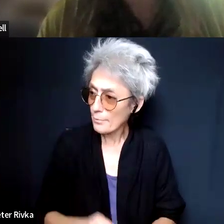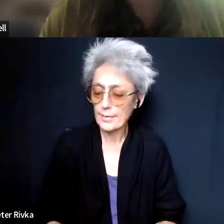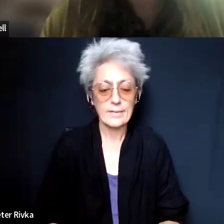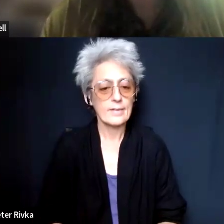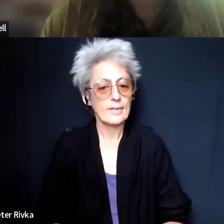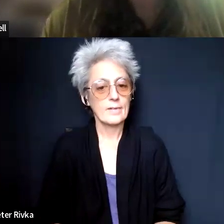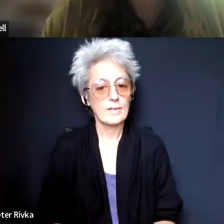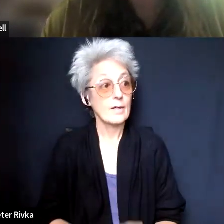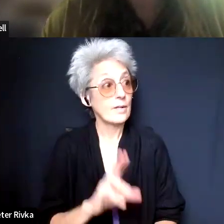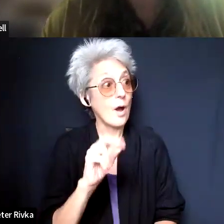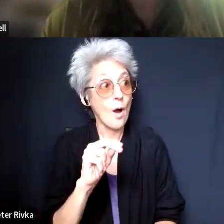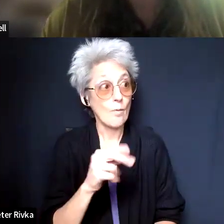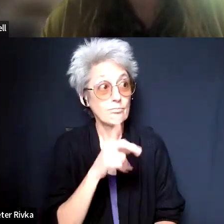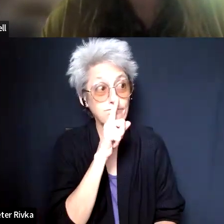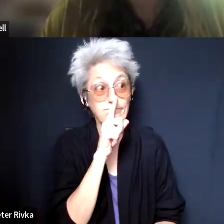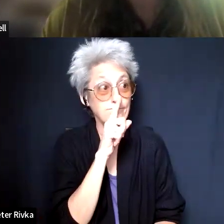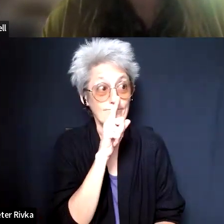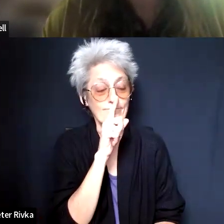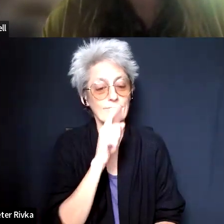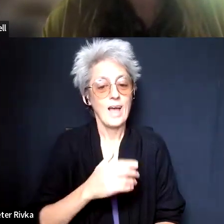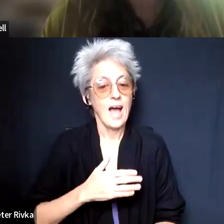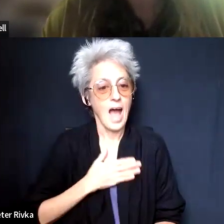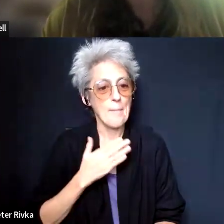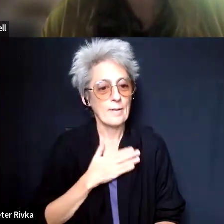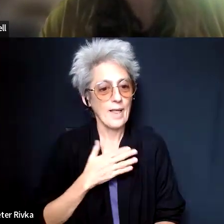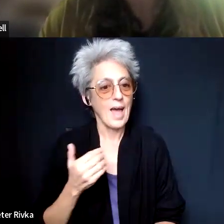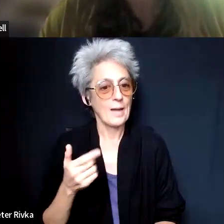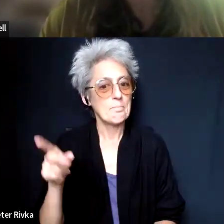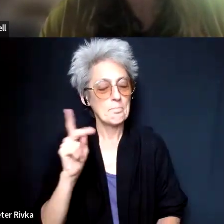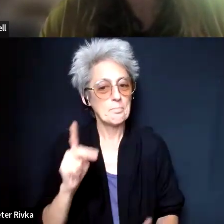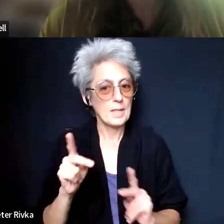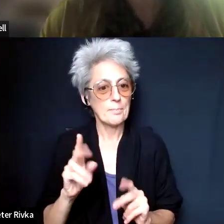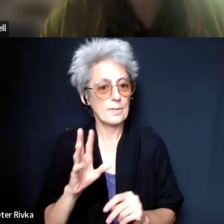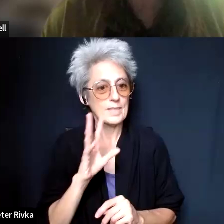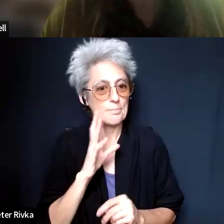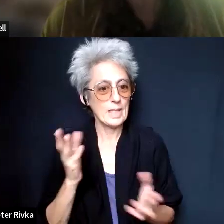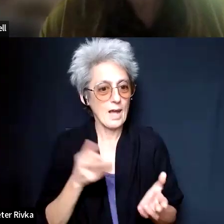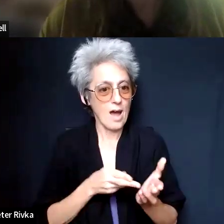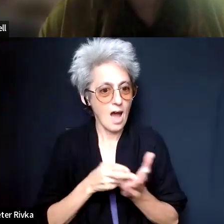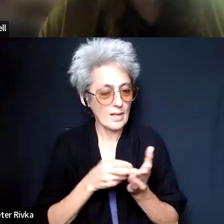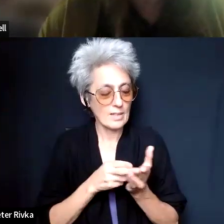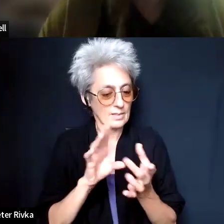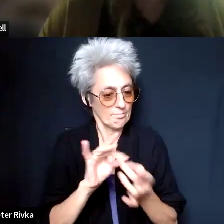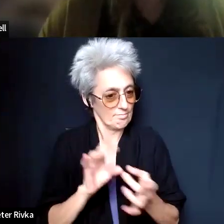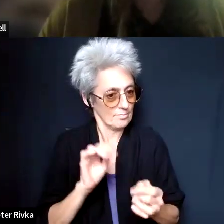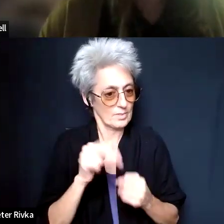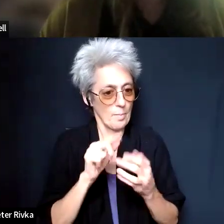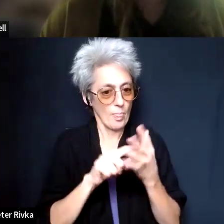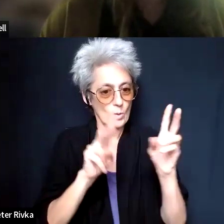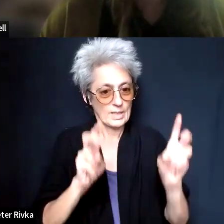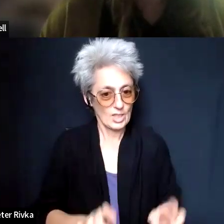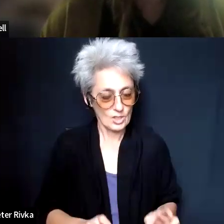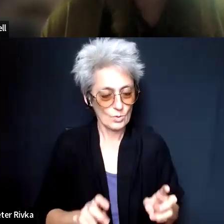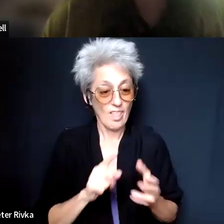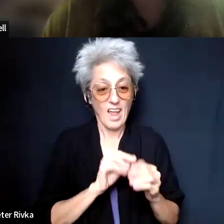I am In terms- not. in- I am just glad to have people speaking honestly about these issues that affect so many